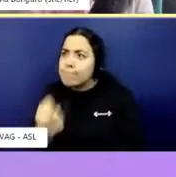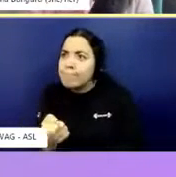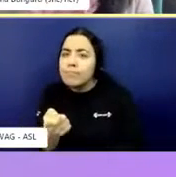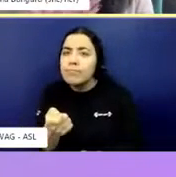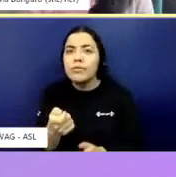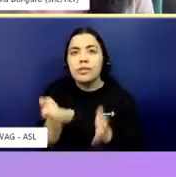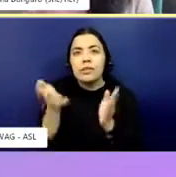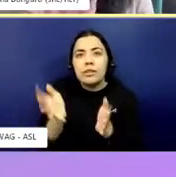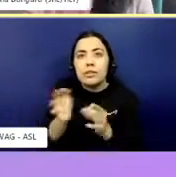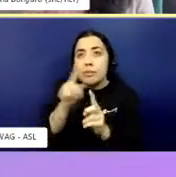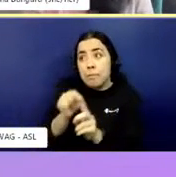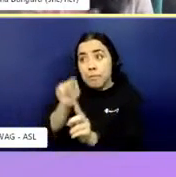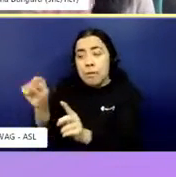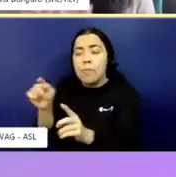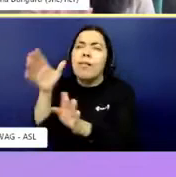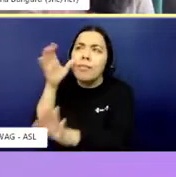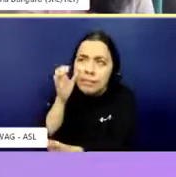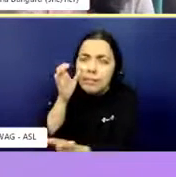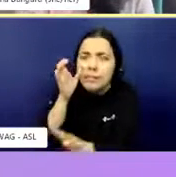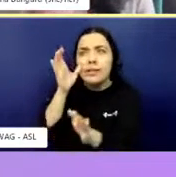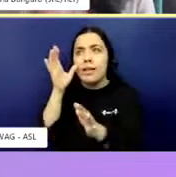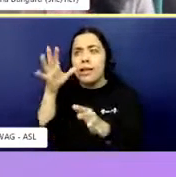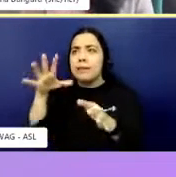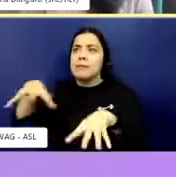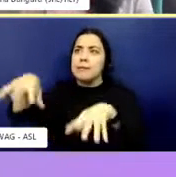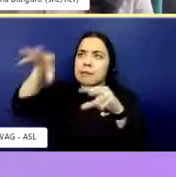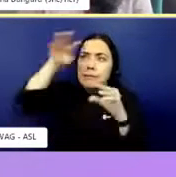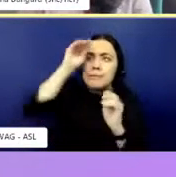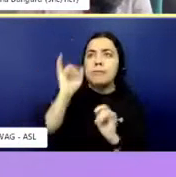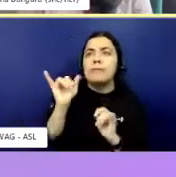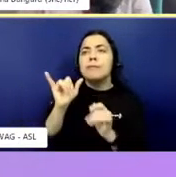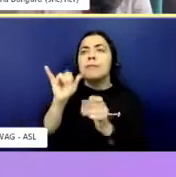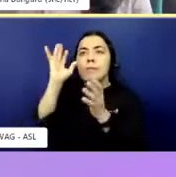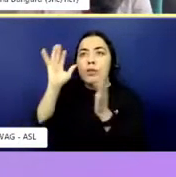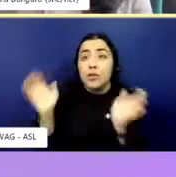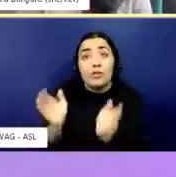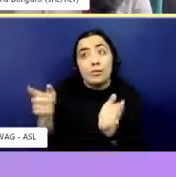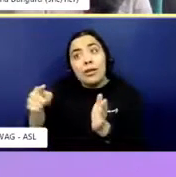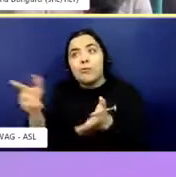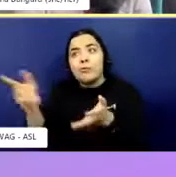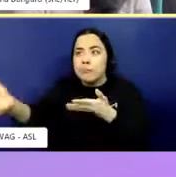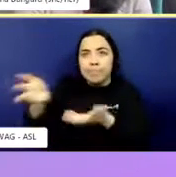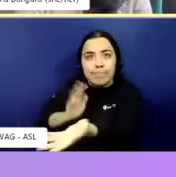them. You're listening to them and taking in and encouraging them to talk to you.